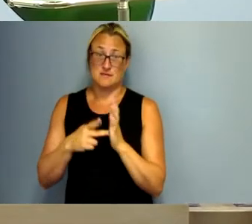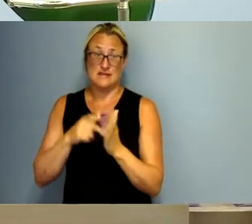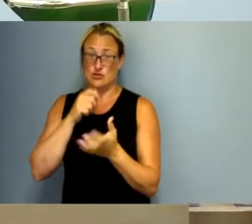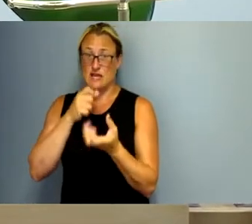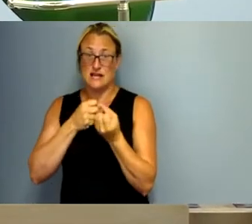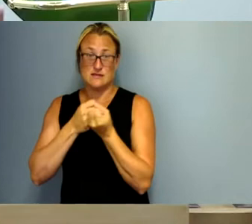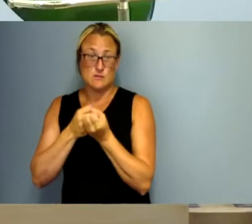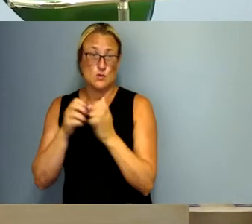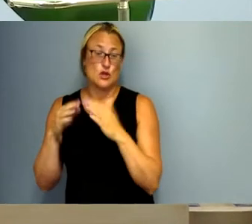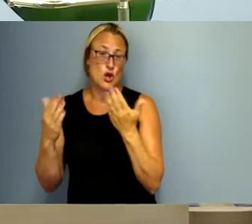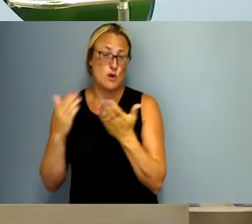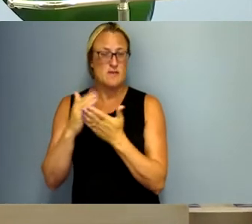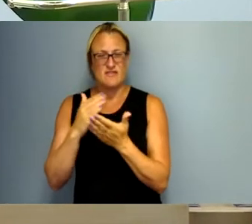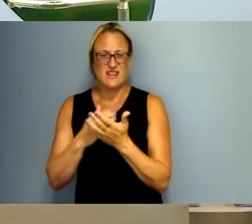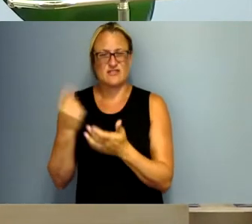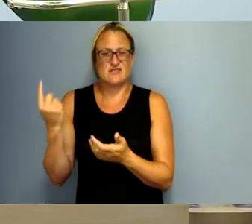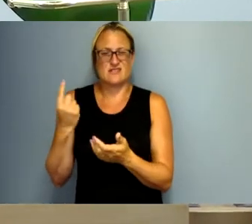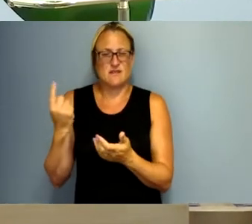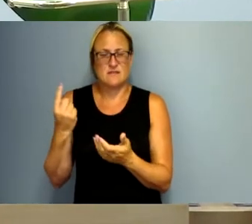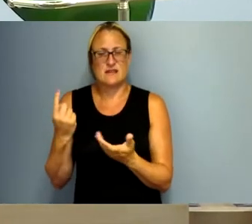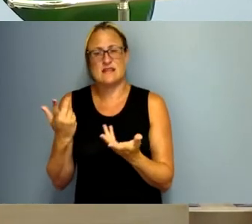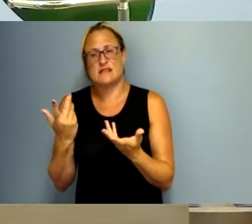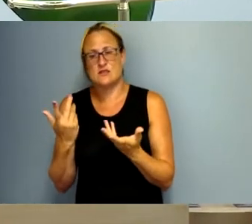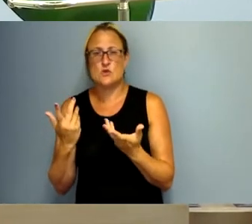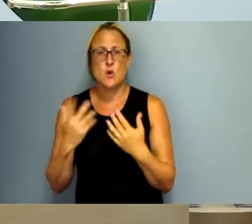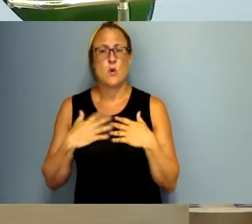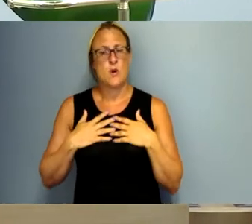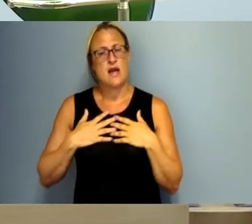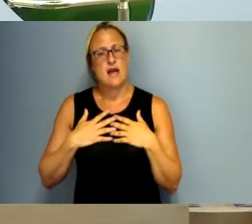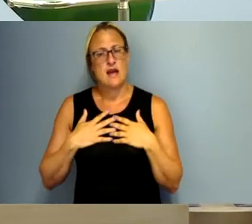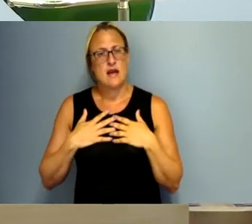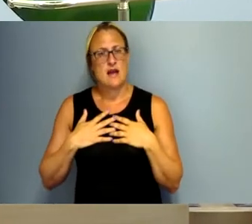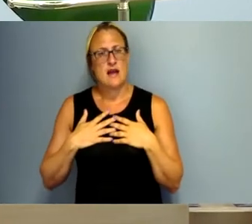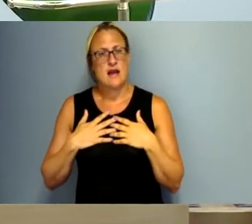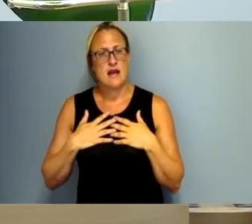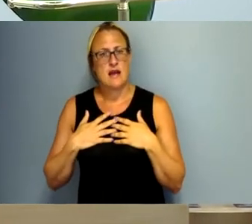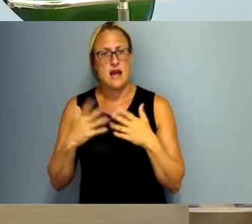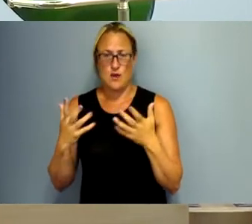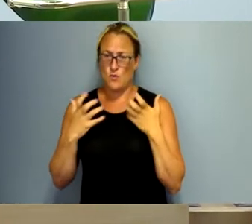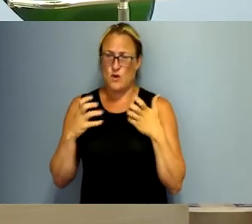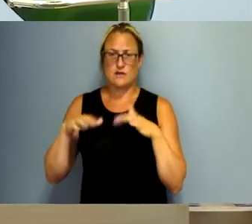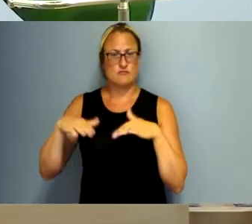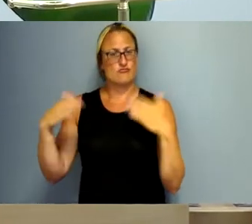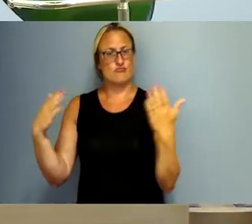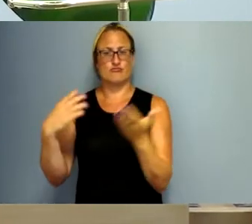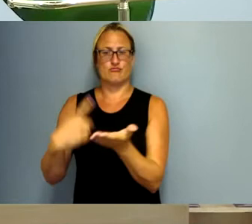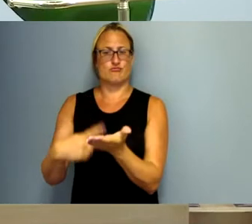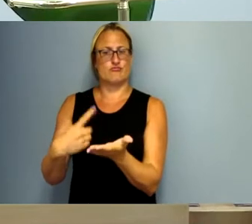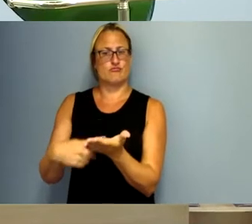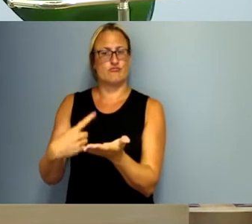records. And so that's why I very much wanted to speak. And